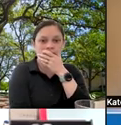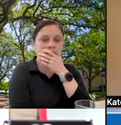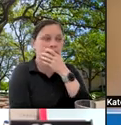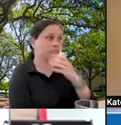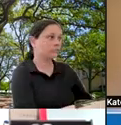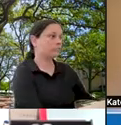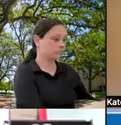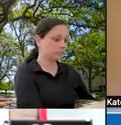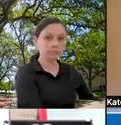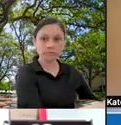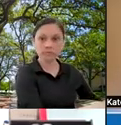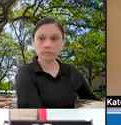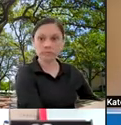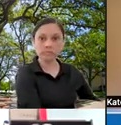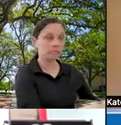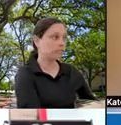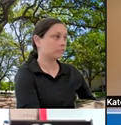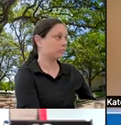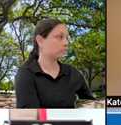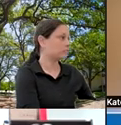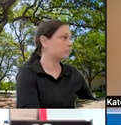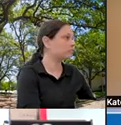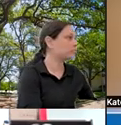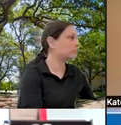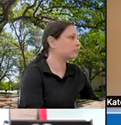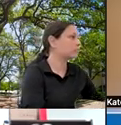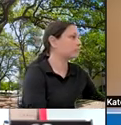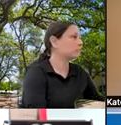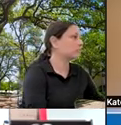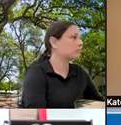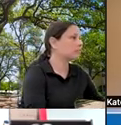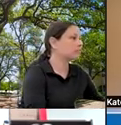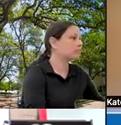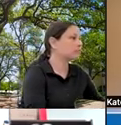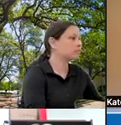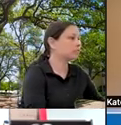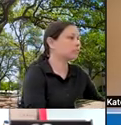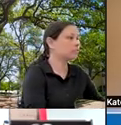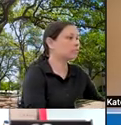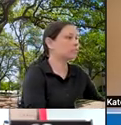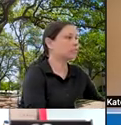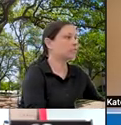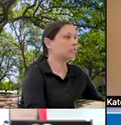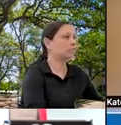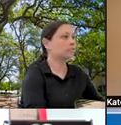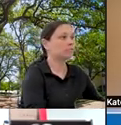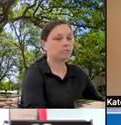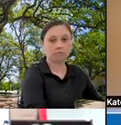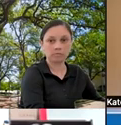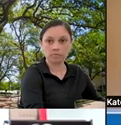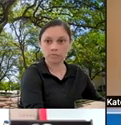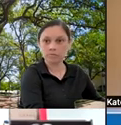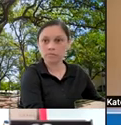Reagan. Yeah, so building on what April said, I'm also curious, this whole notion of career